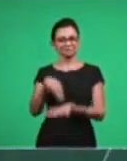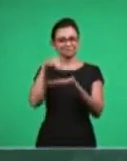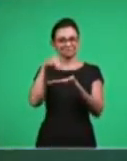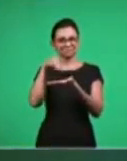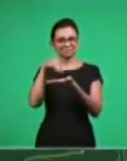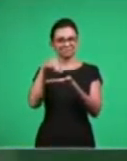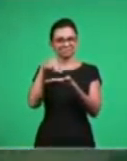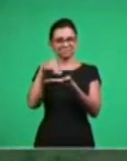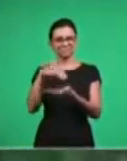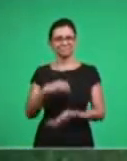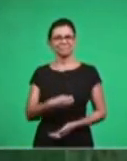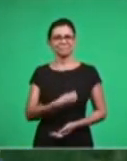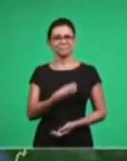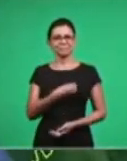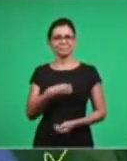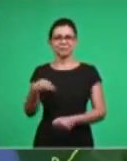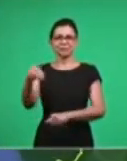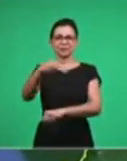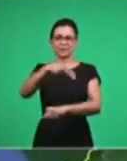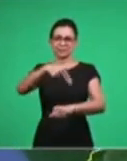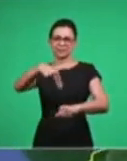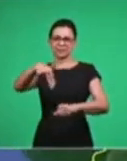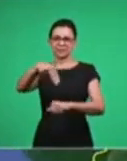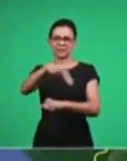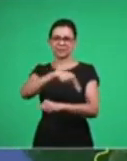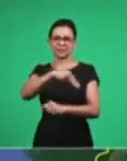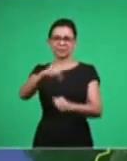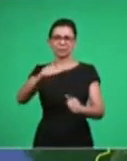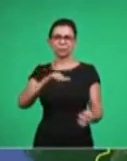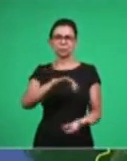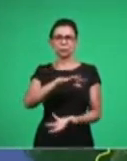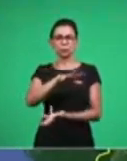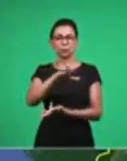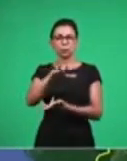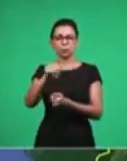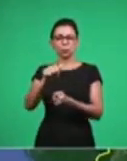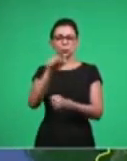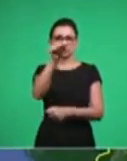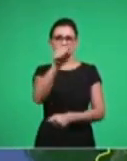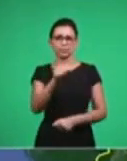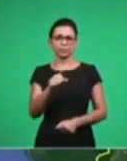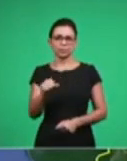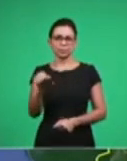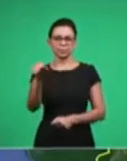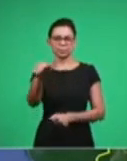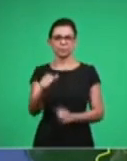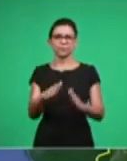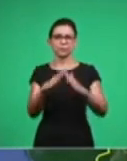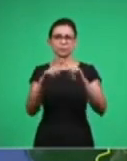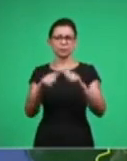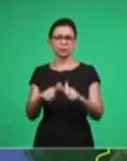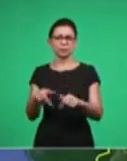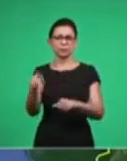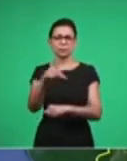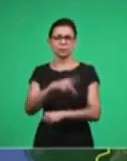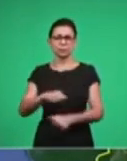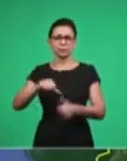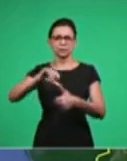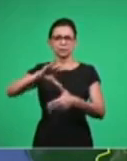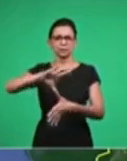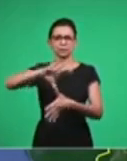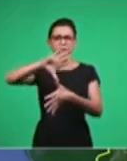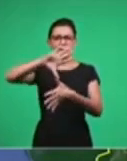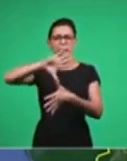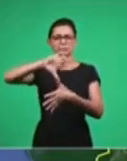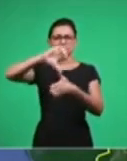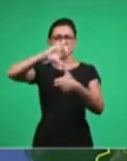Maranatha Christian Church is present in nations of all the continents of this planet. We have